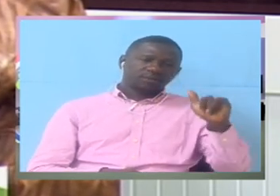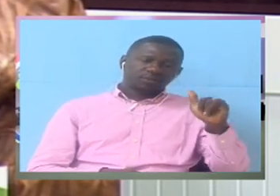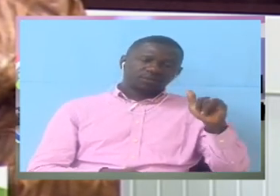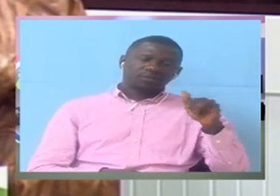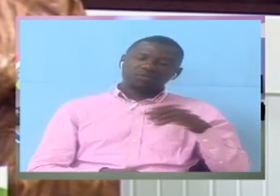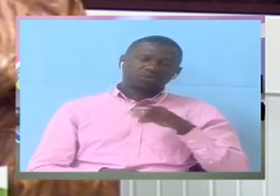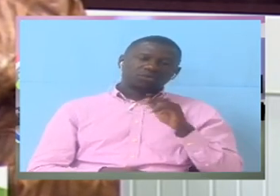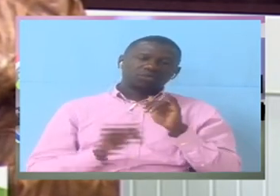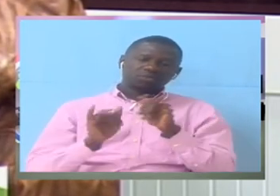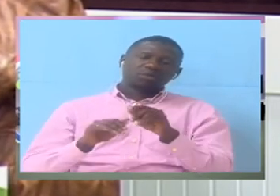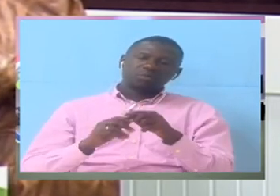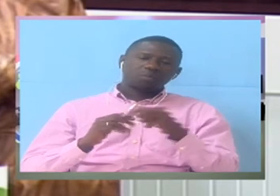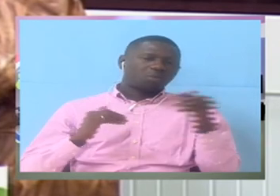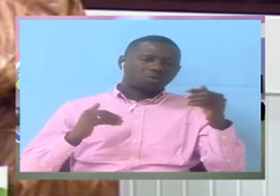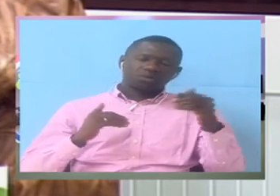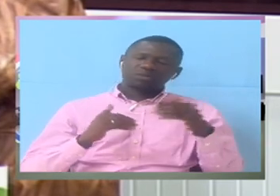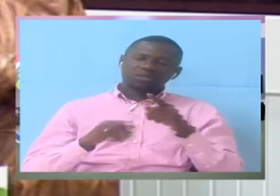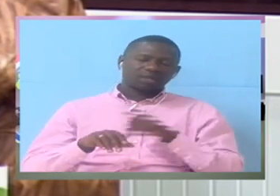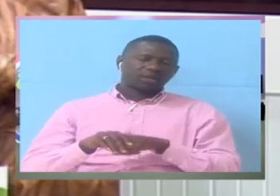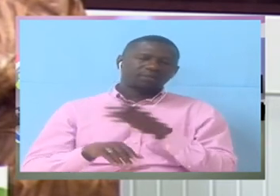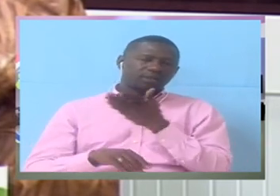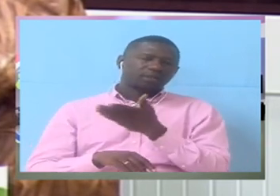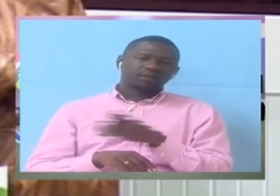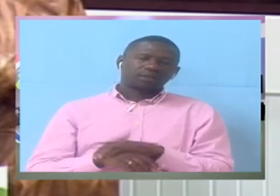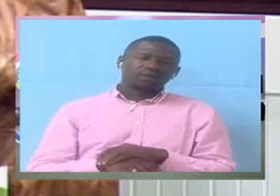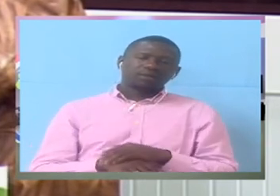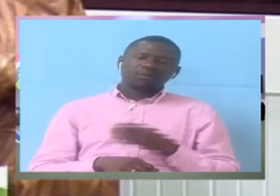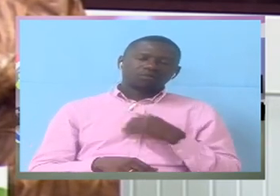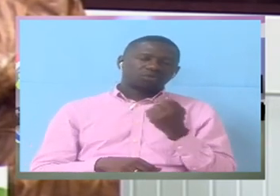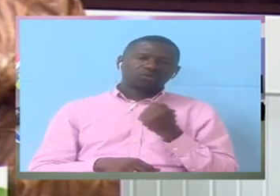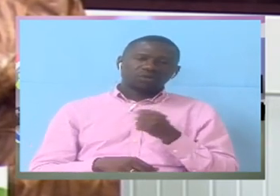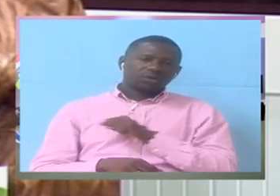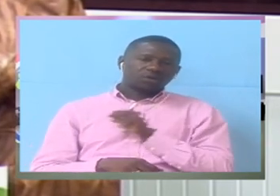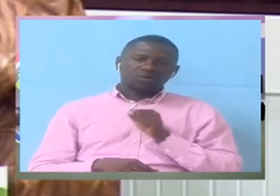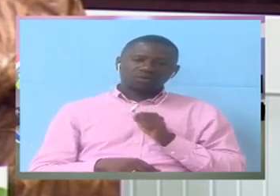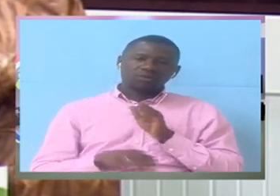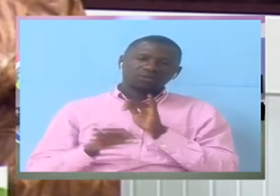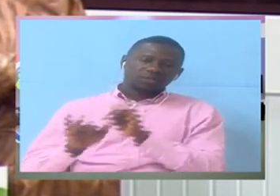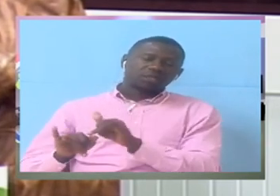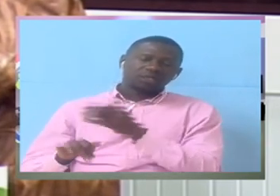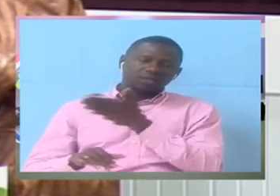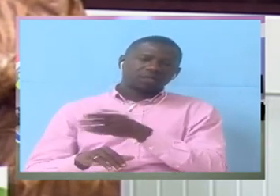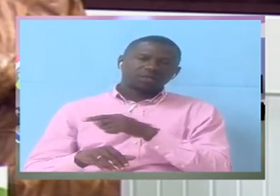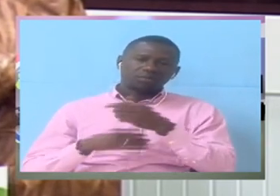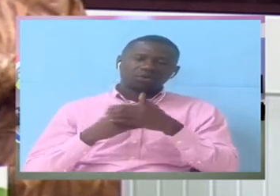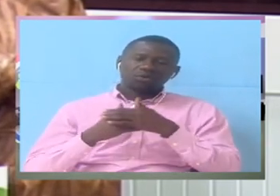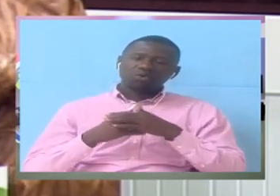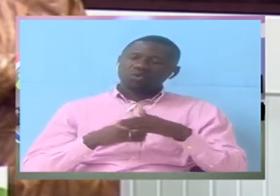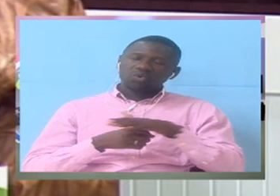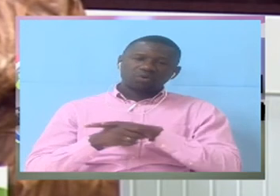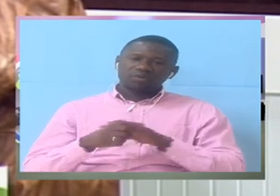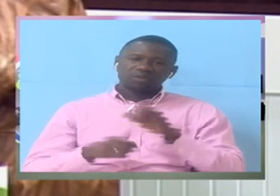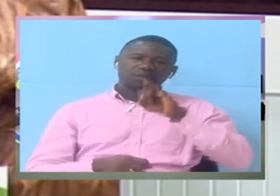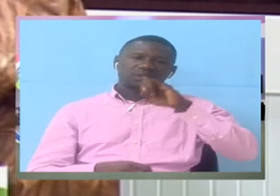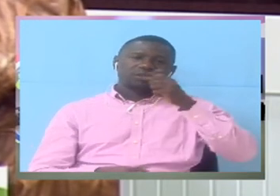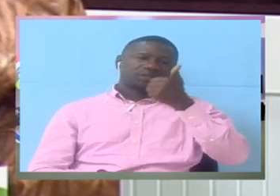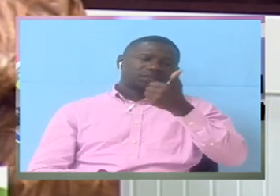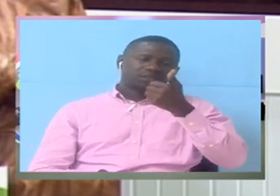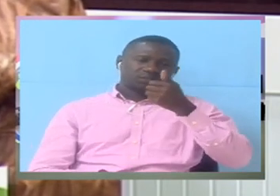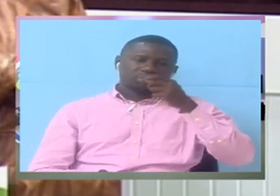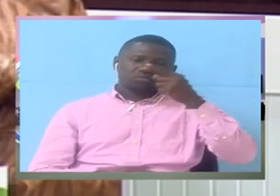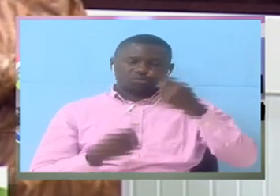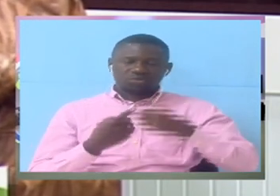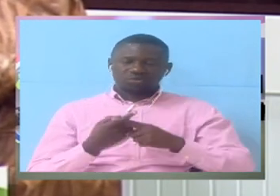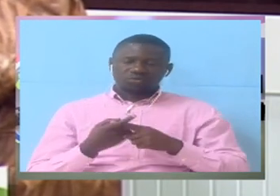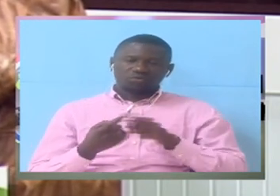untola traje complete 6 months. Because I stayed there for complete 6 months. January. We went there in